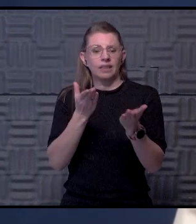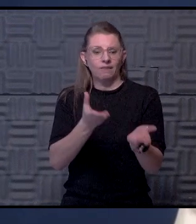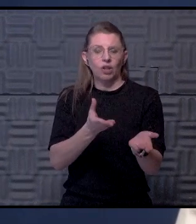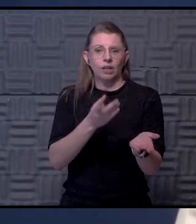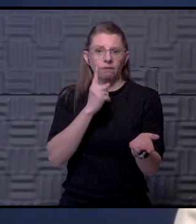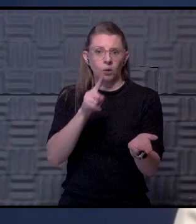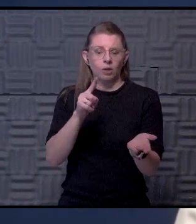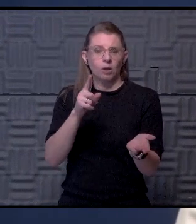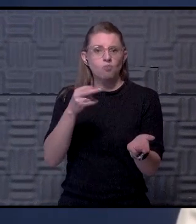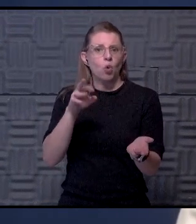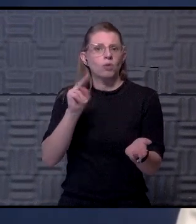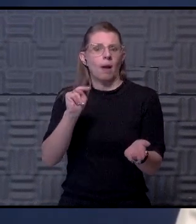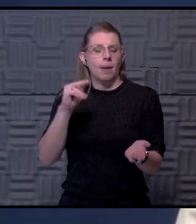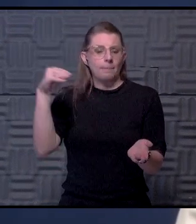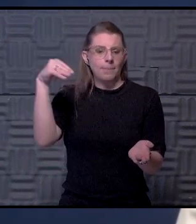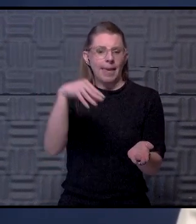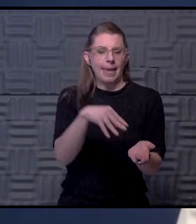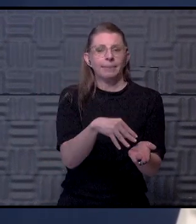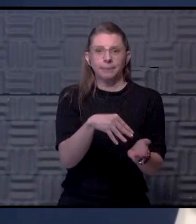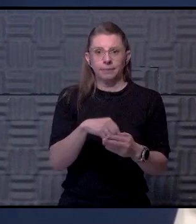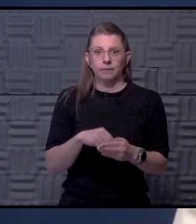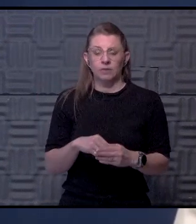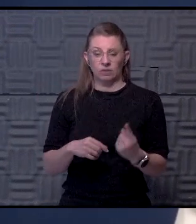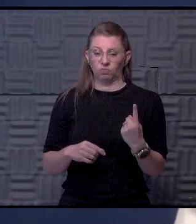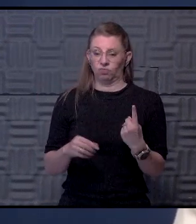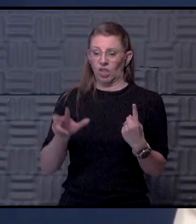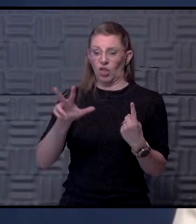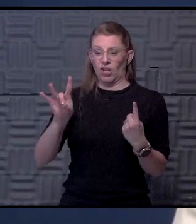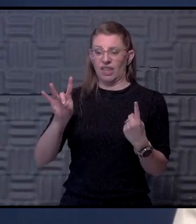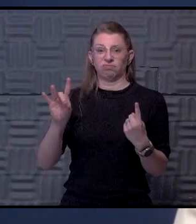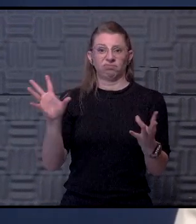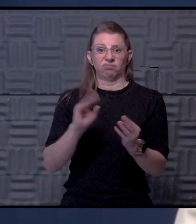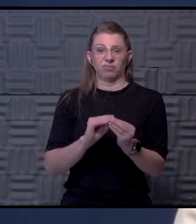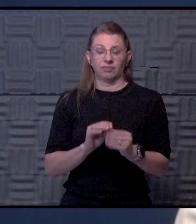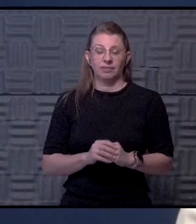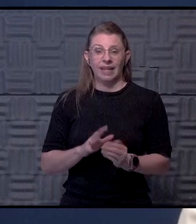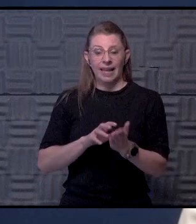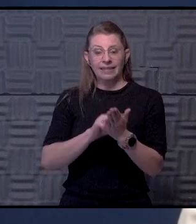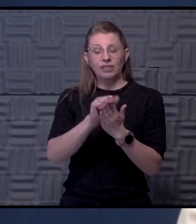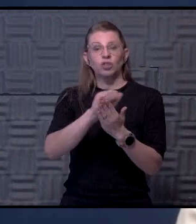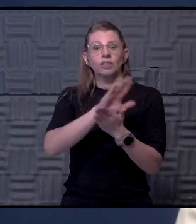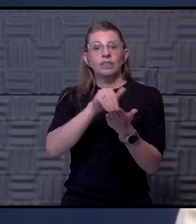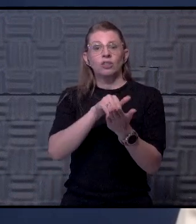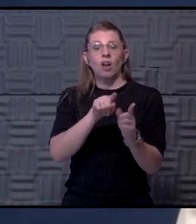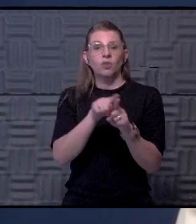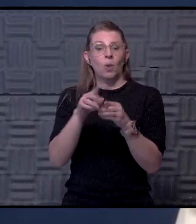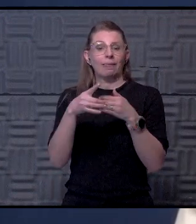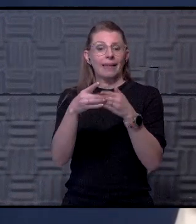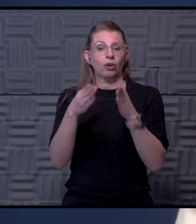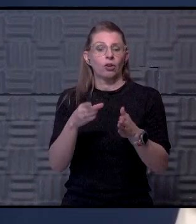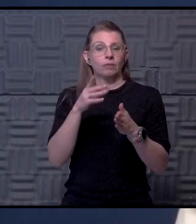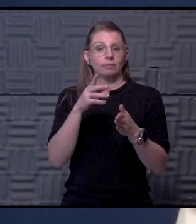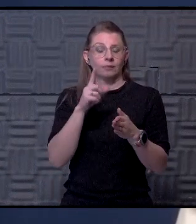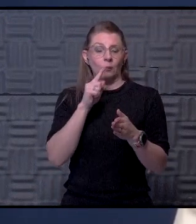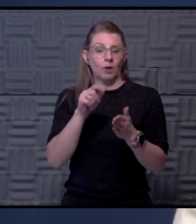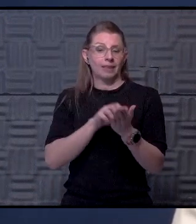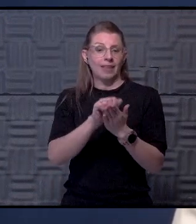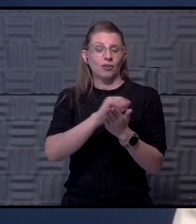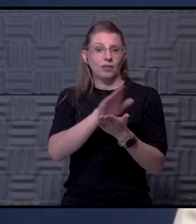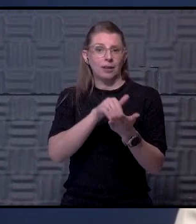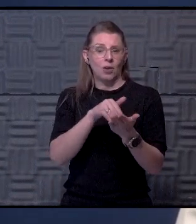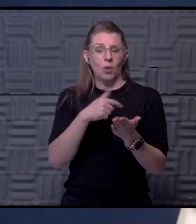that's a subset of those 38. And again, at the Cancer Center and as a leader in the Cancer Center, we don't consider